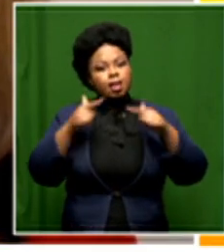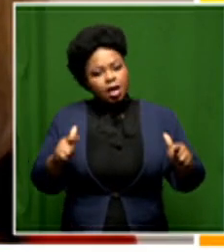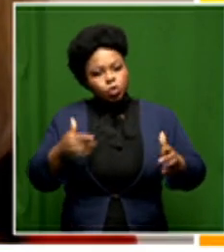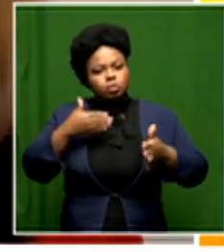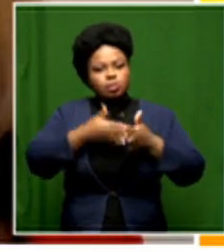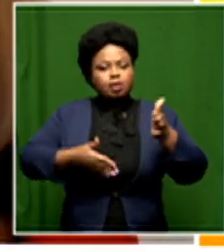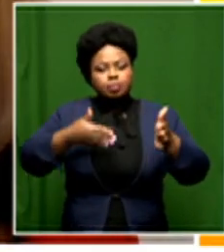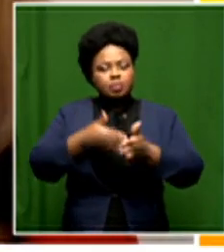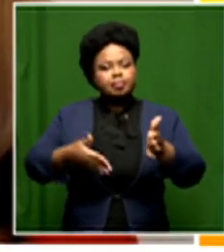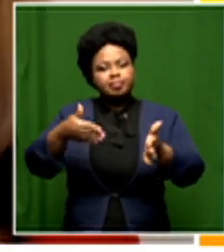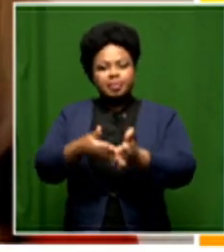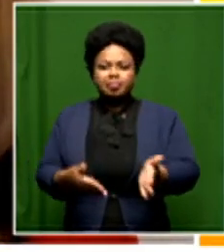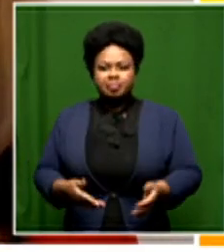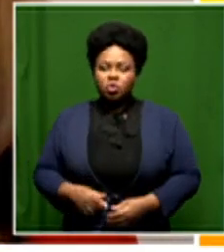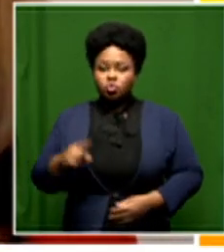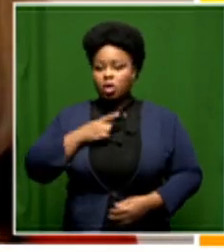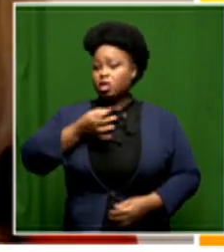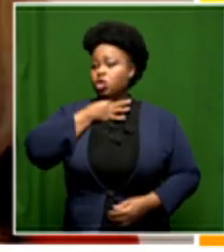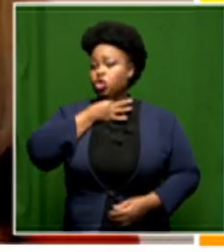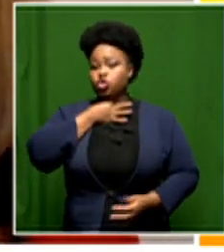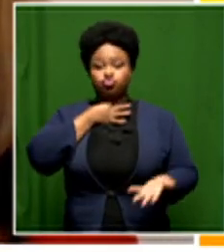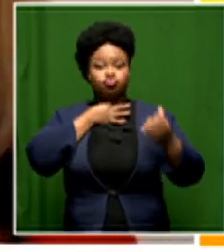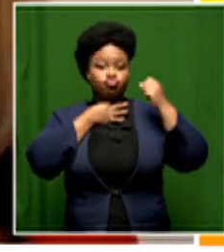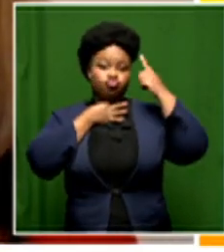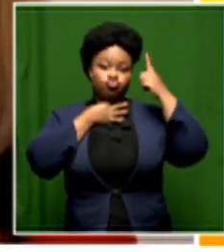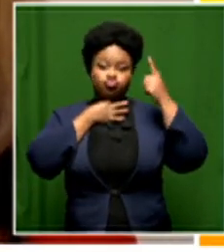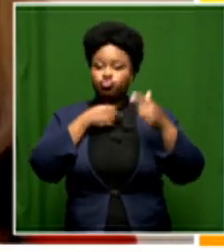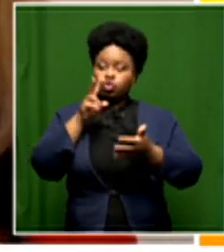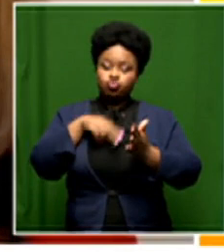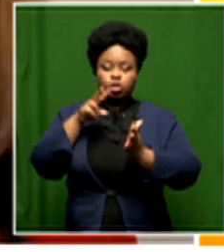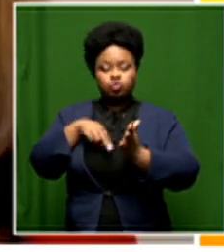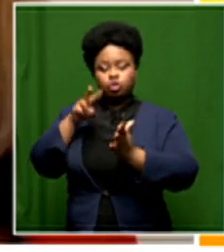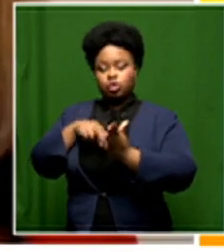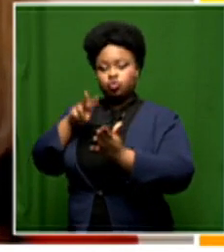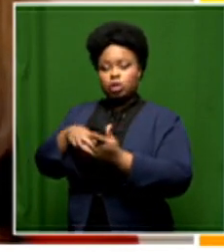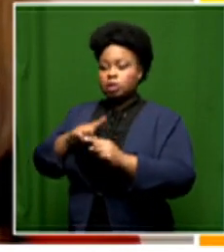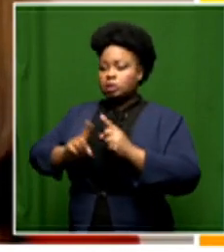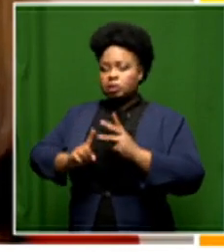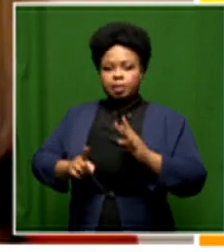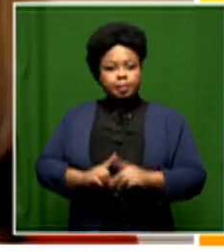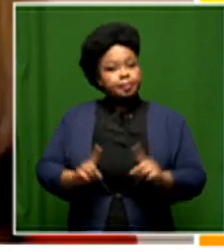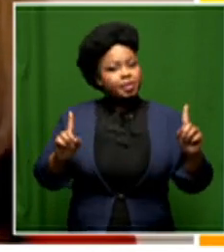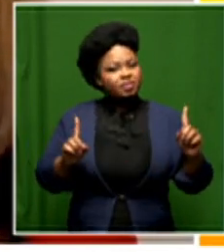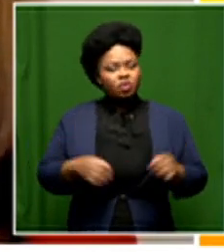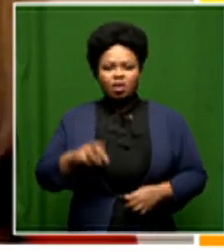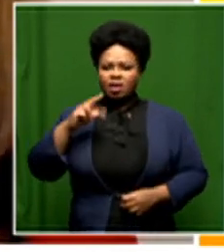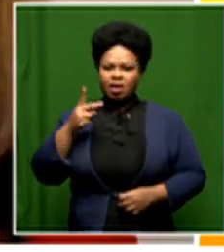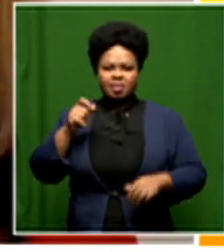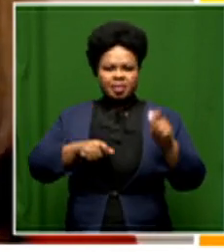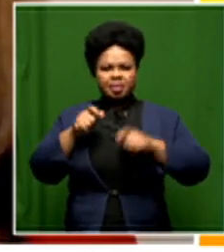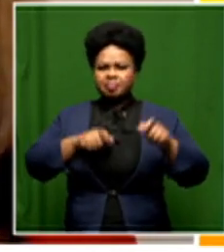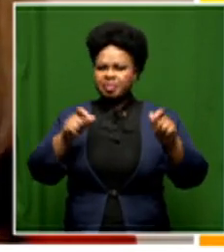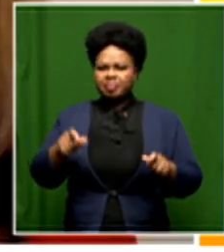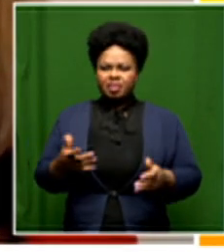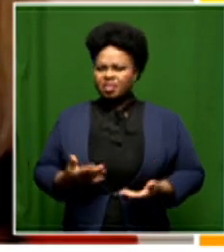problem. Well and good if you can speak English and you can tune in and read all the articles that are doing the rounds, but for any other